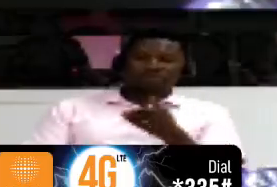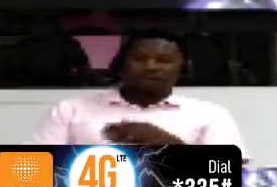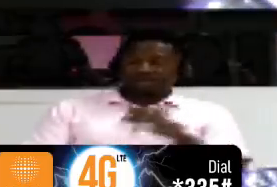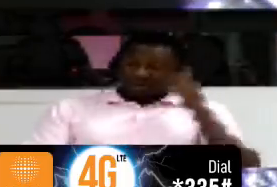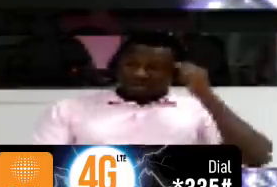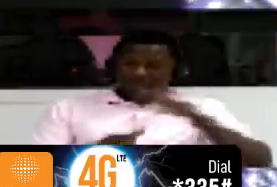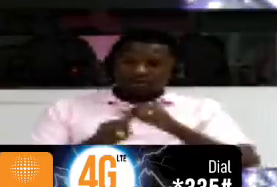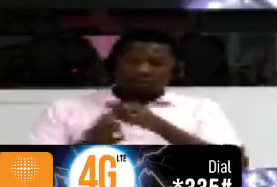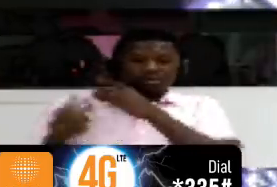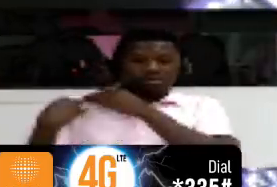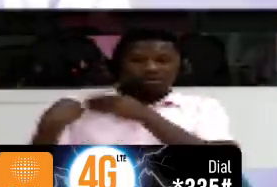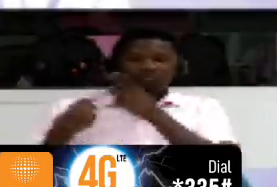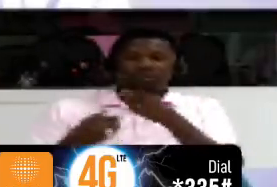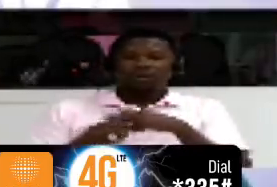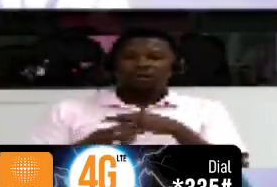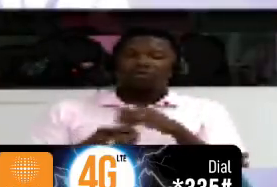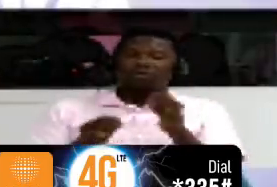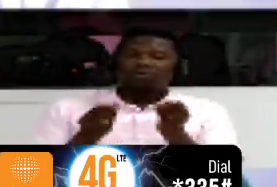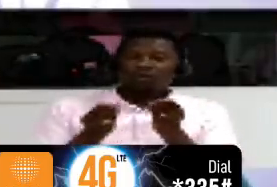generally? Yes.